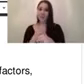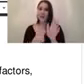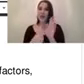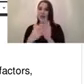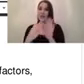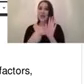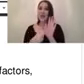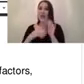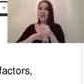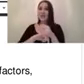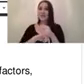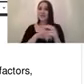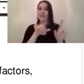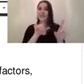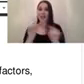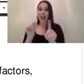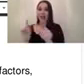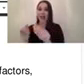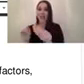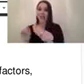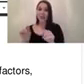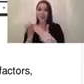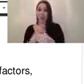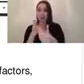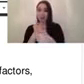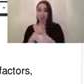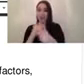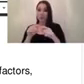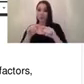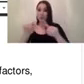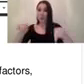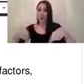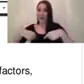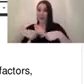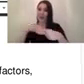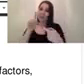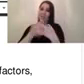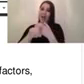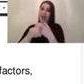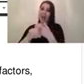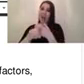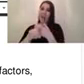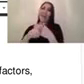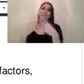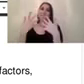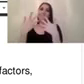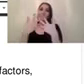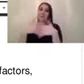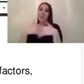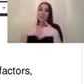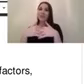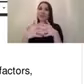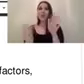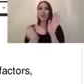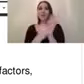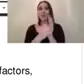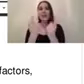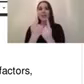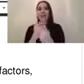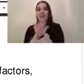we know that you rely on your computer vision algorithm machinery to correct for things like distortions,